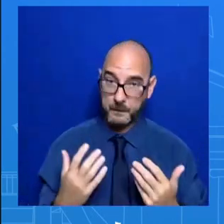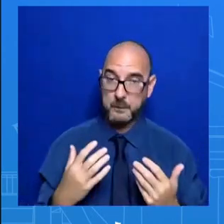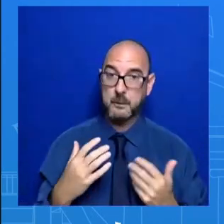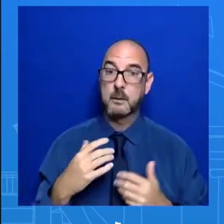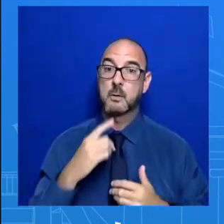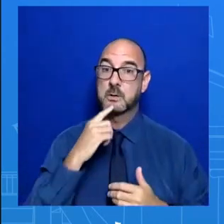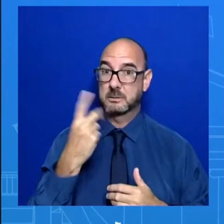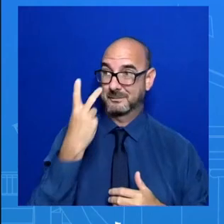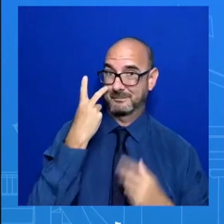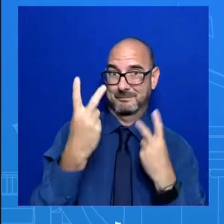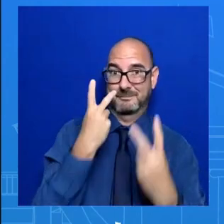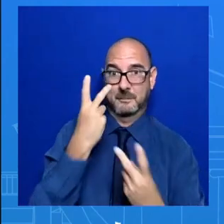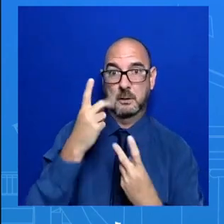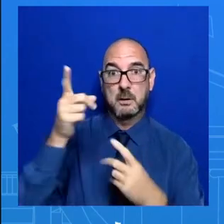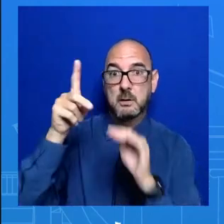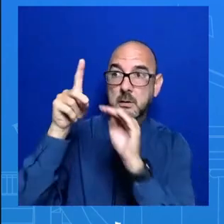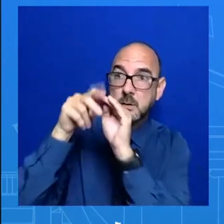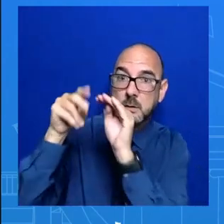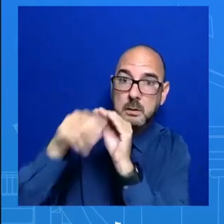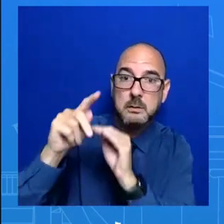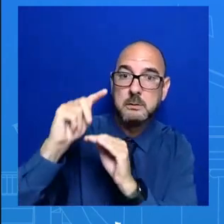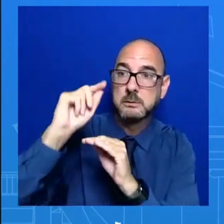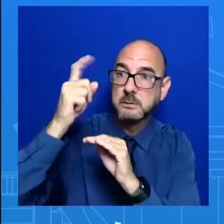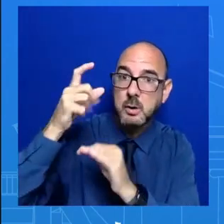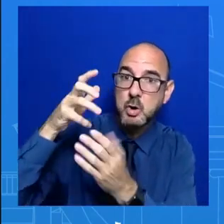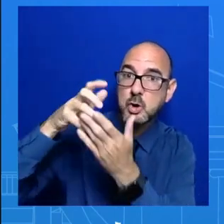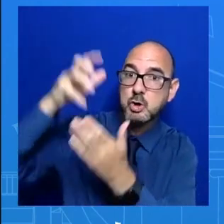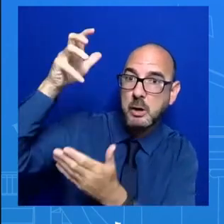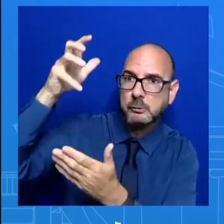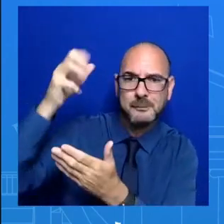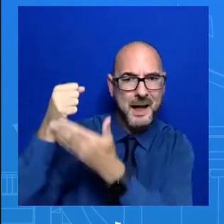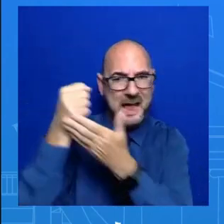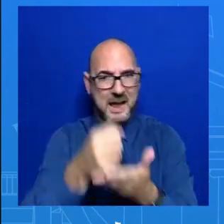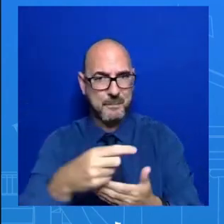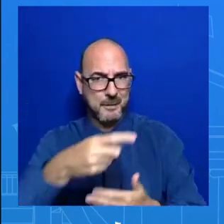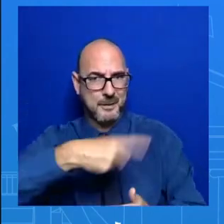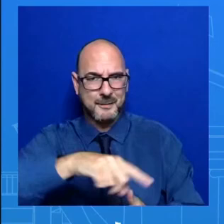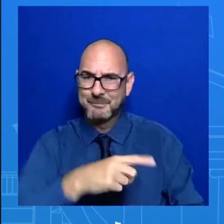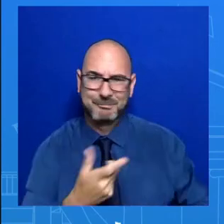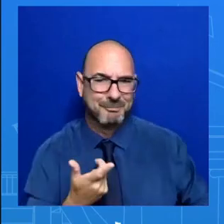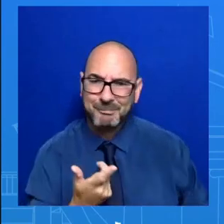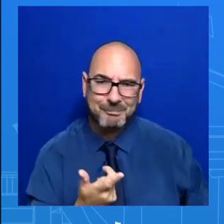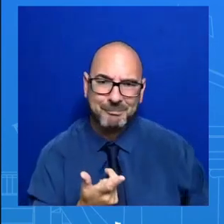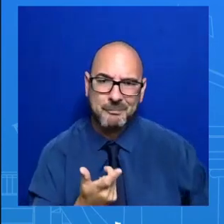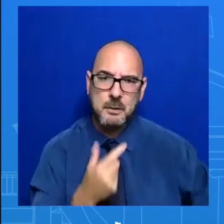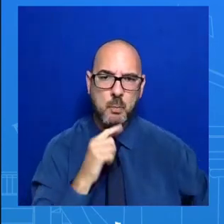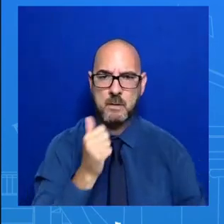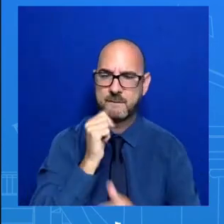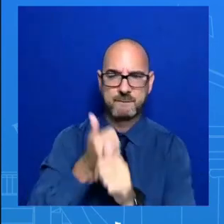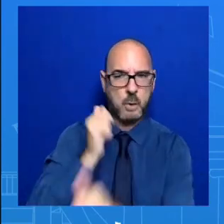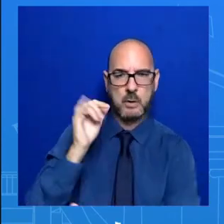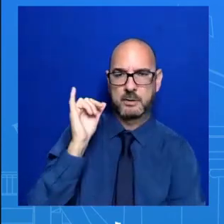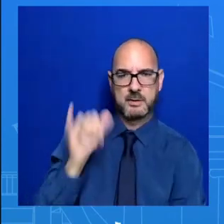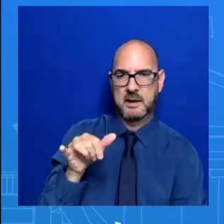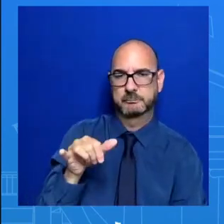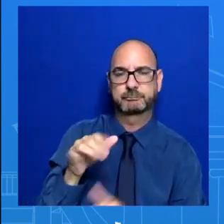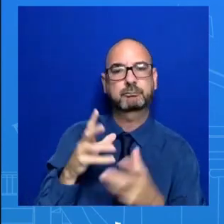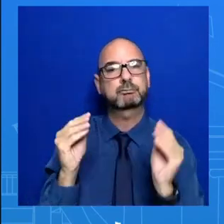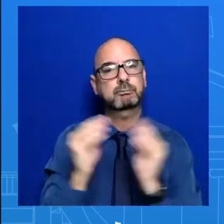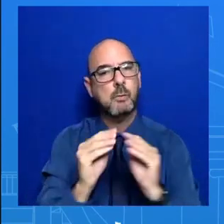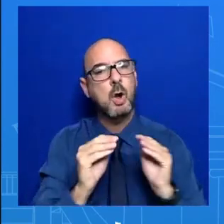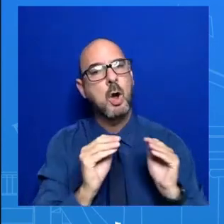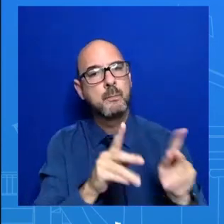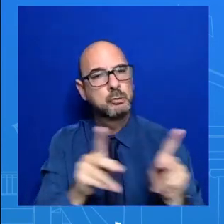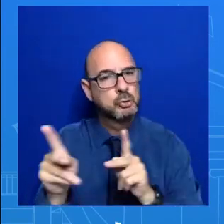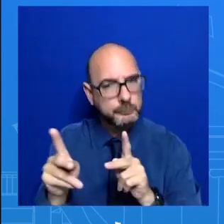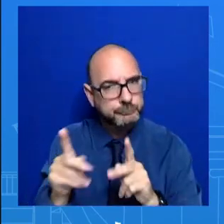work, and he does not want to see that. So we have given opportunities, and we want to continue to give opportunities for folks who feel like